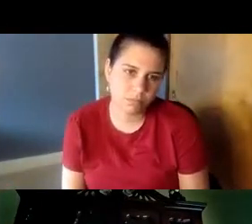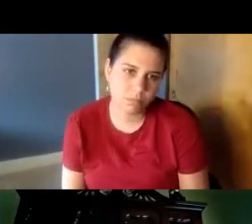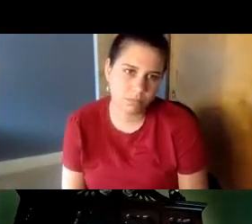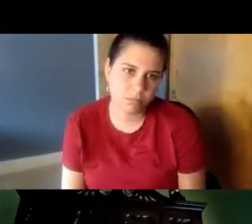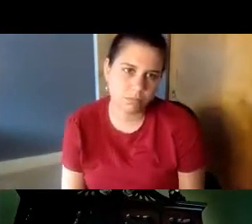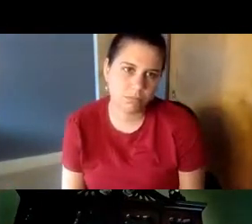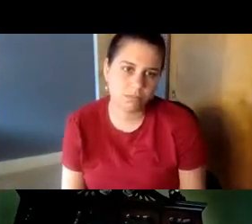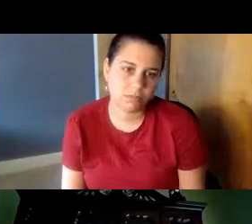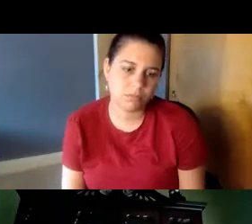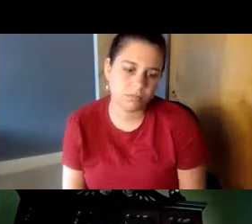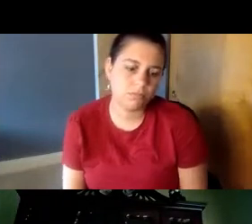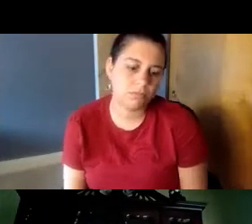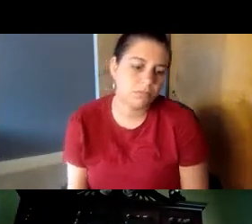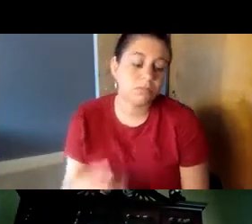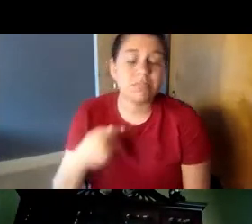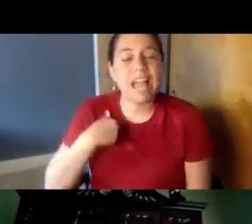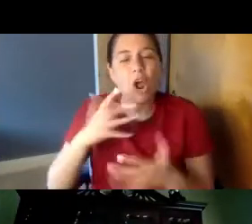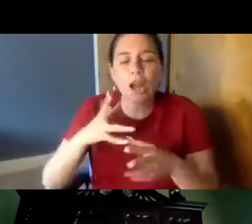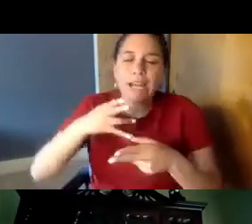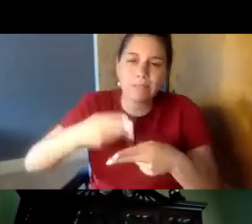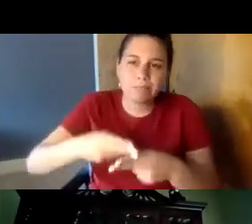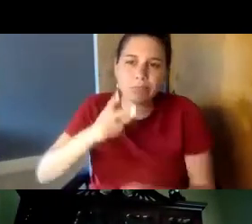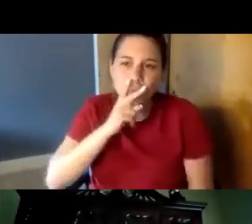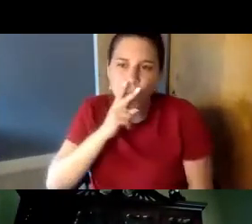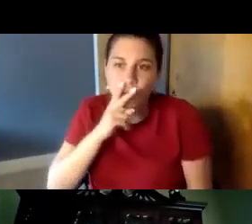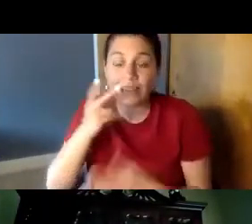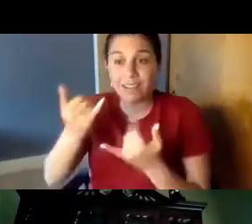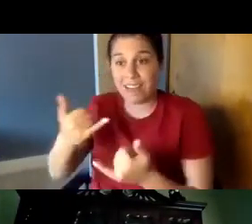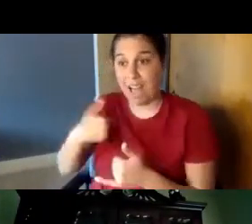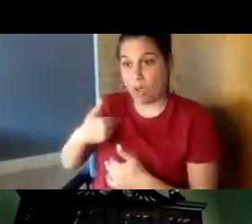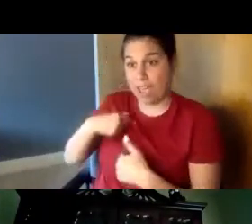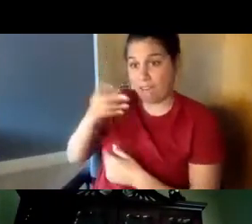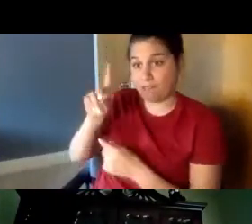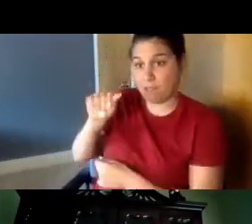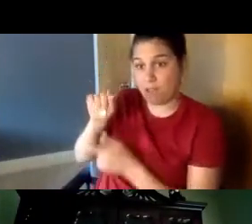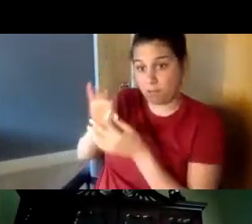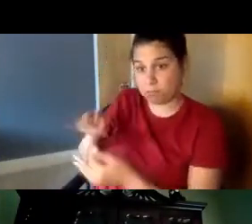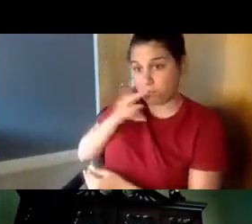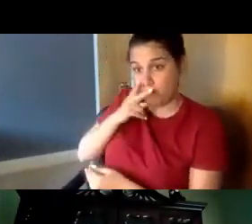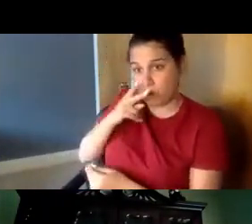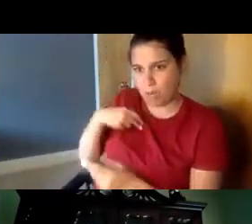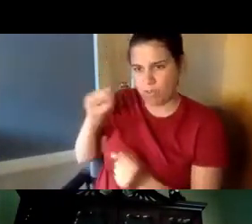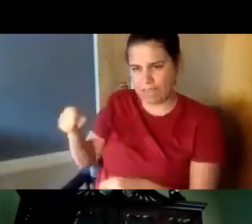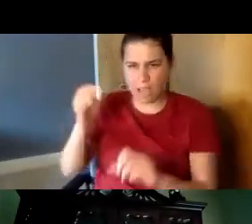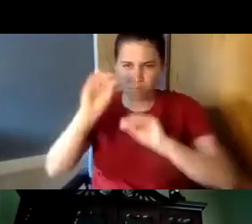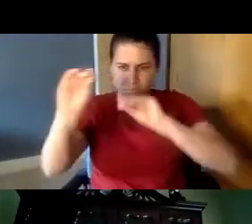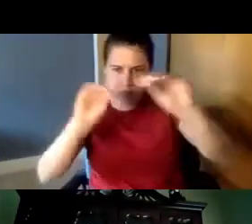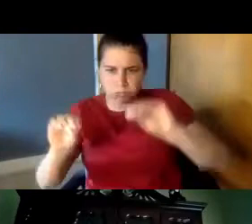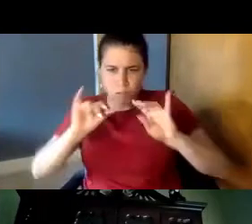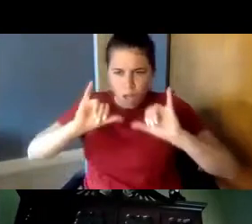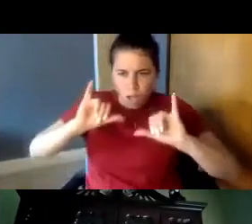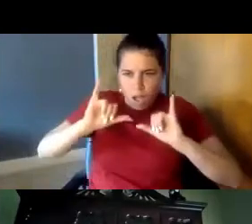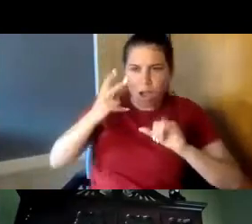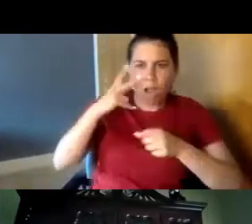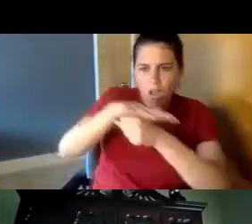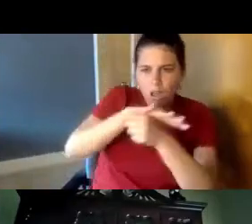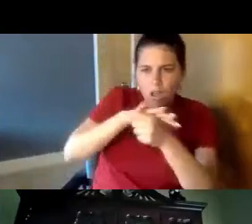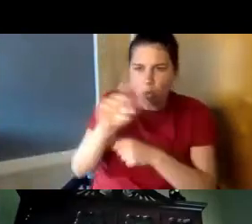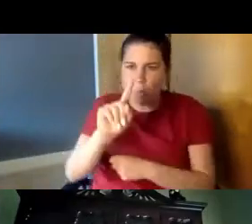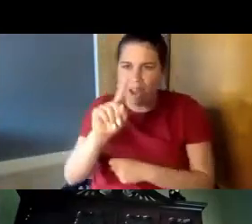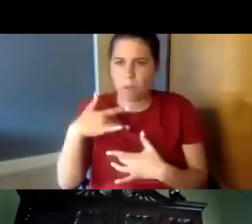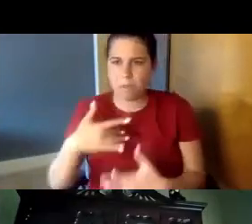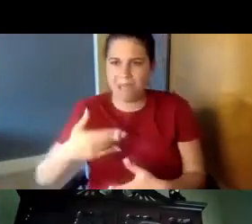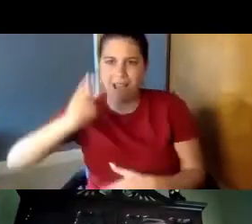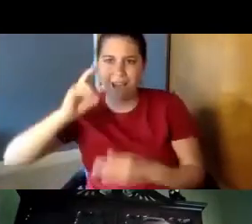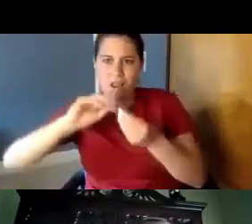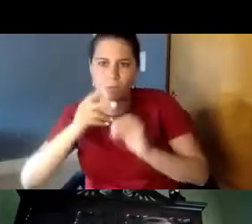So I've mentioned smoking a bunch of times. You can map smoking to look at where geographically high rates of smoking are